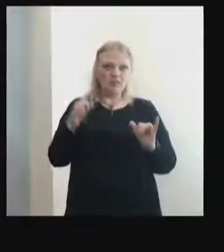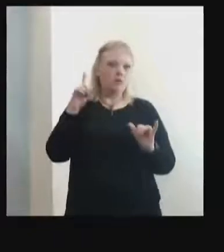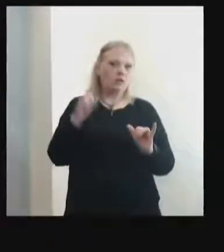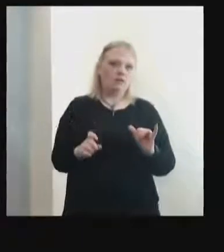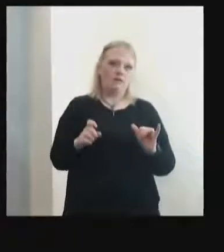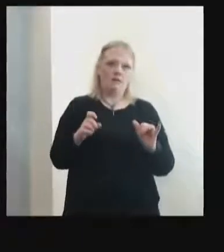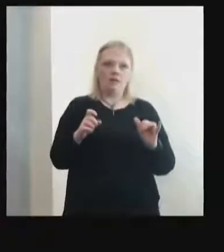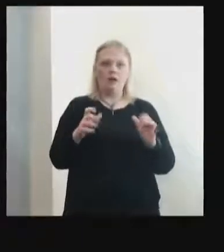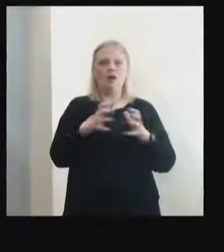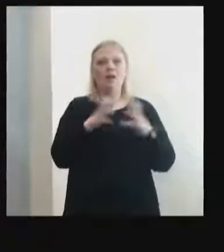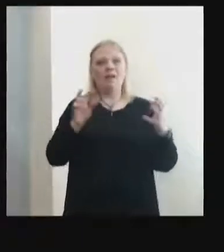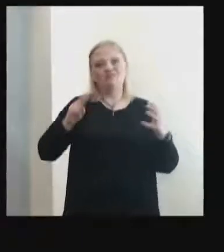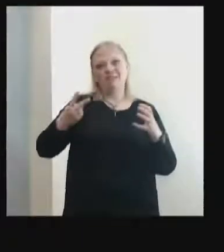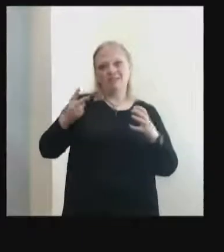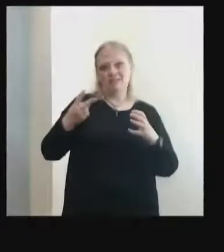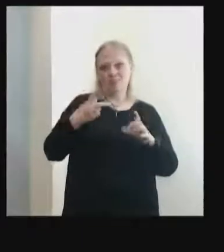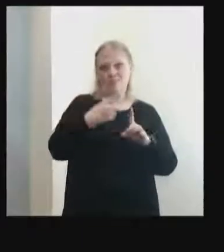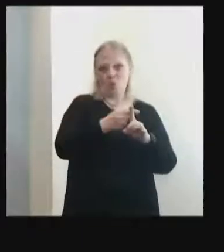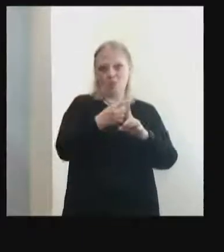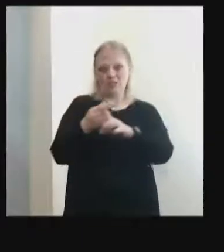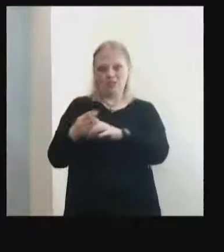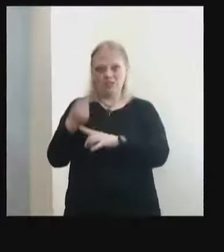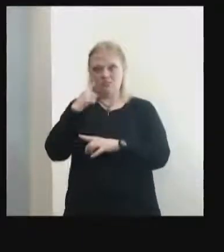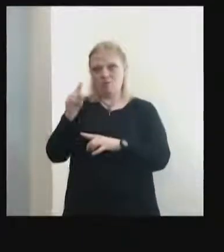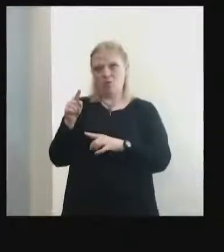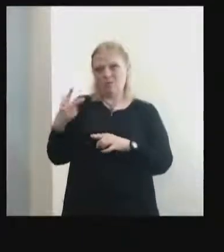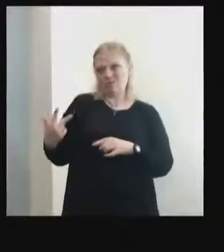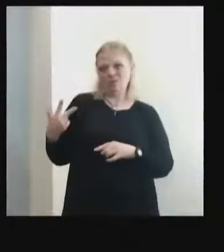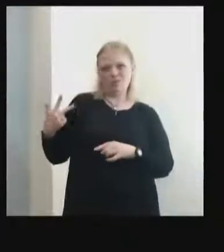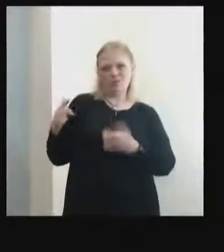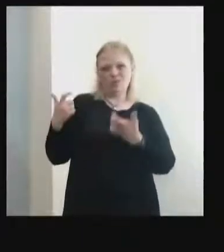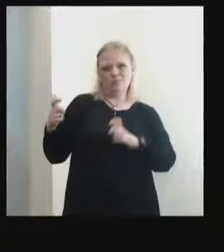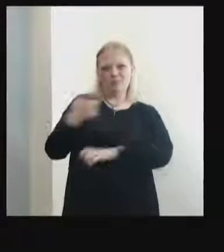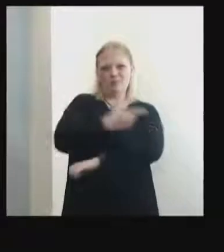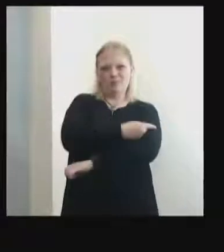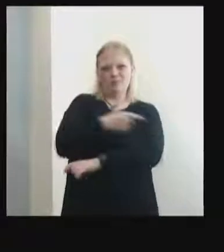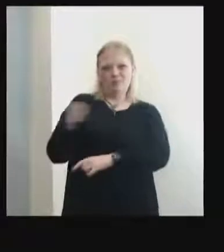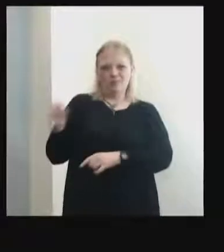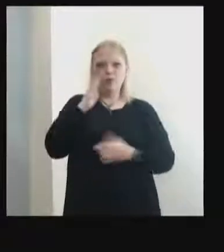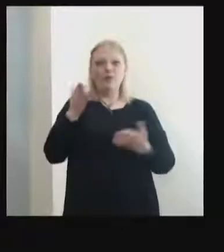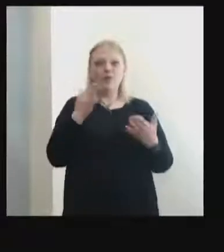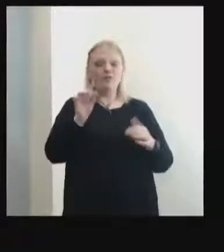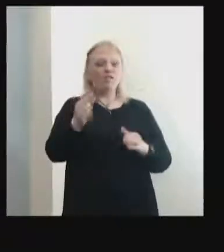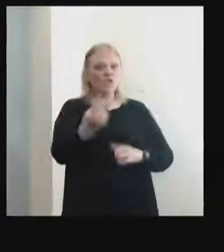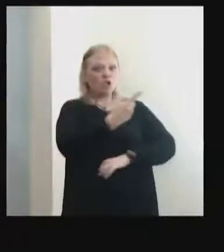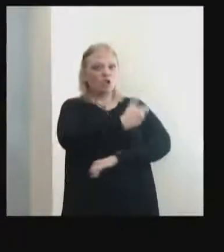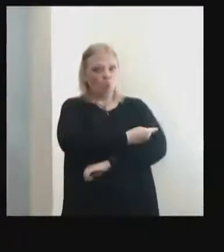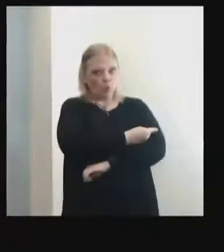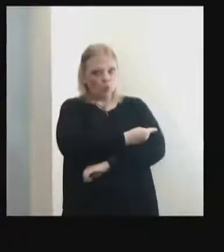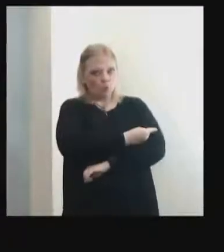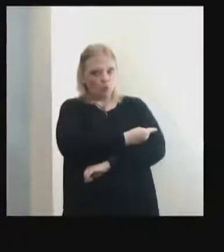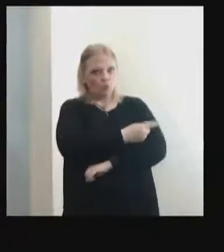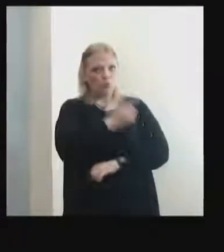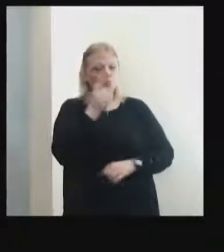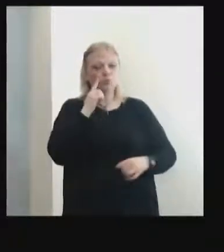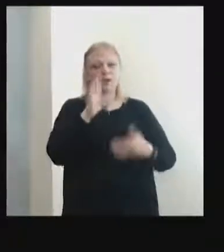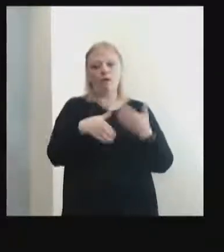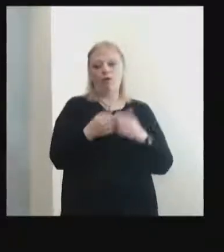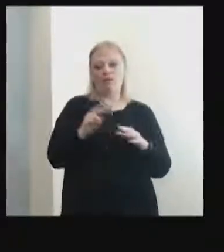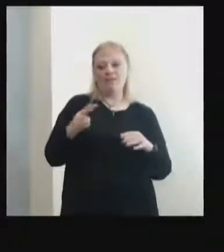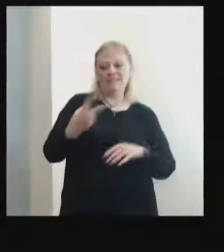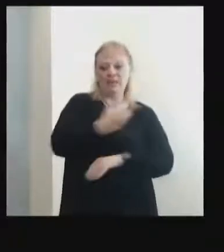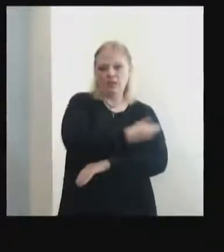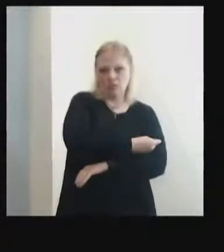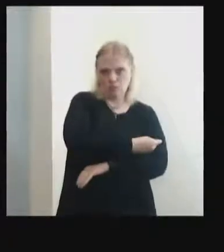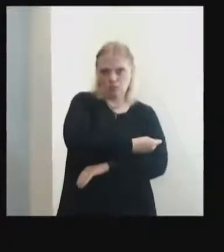lot of second doses at these large vaccine sites. So we'll be offering first doses with all the second doses.